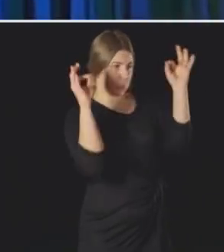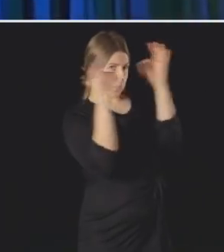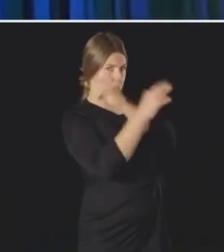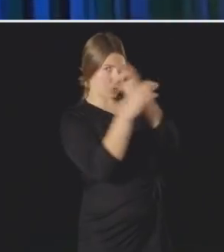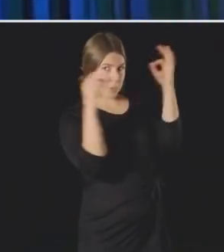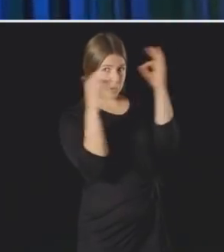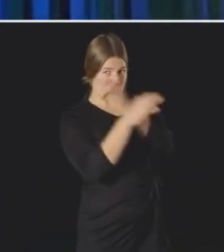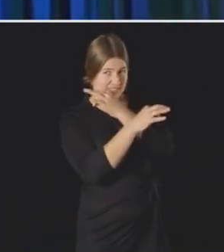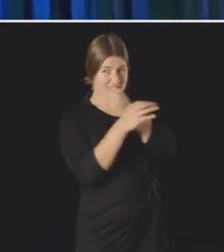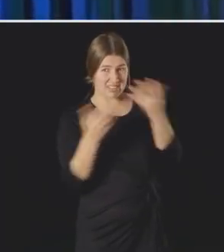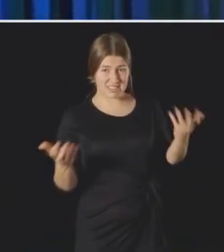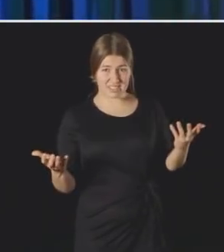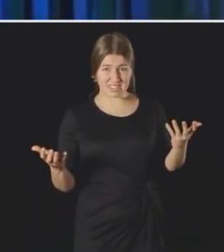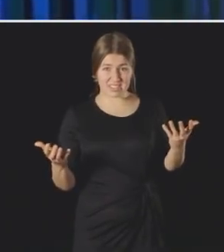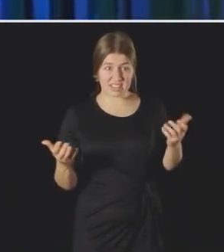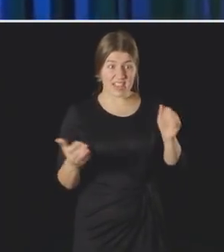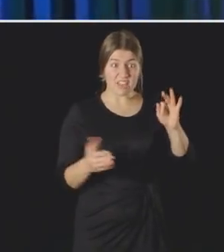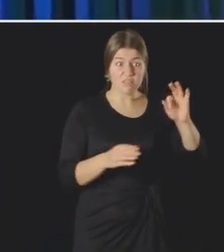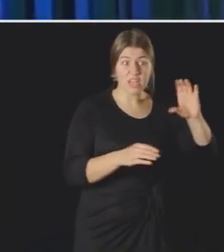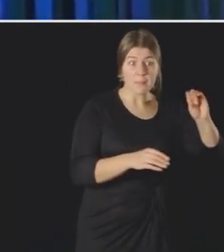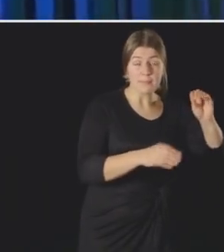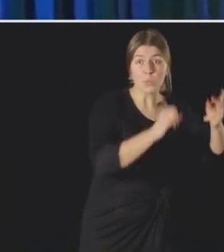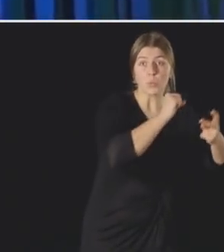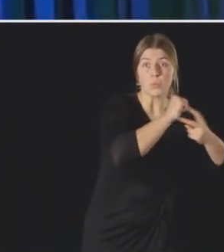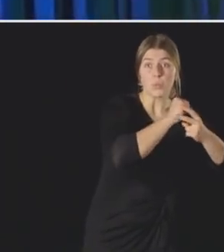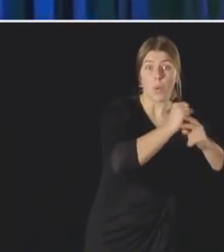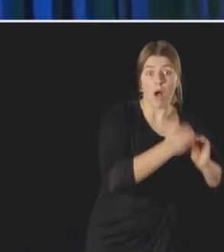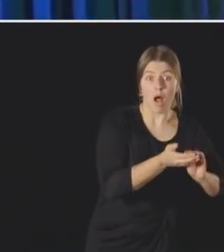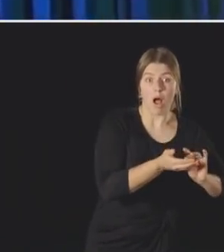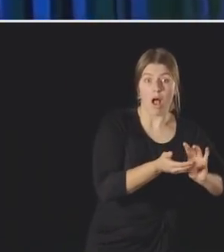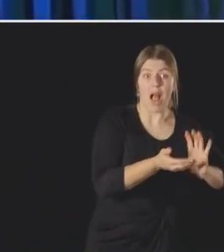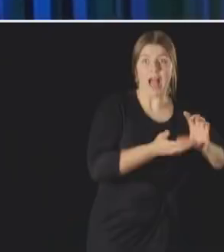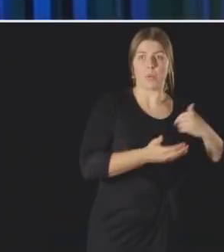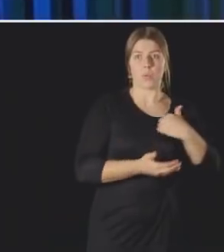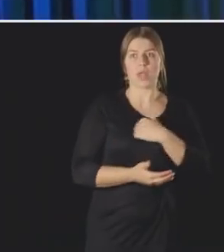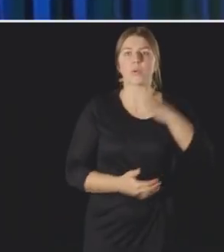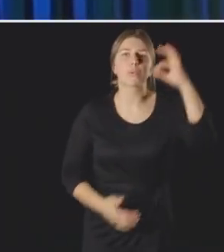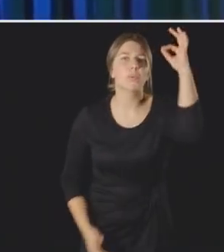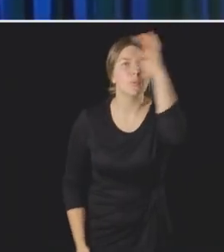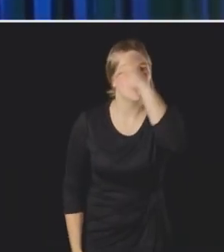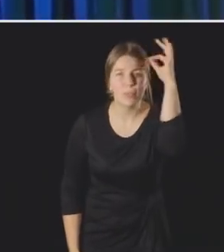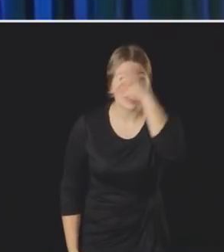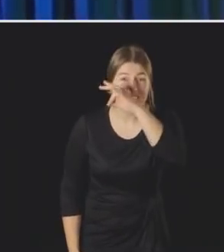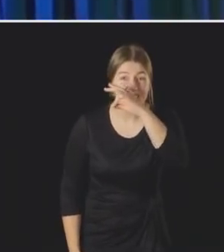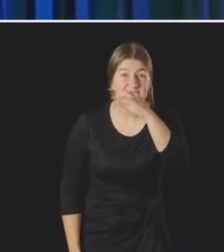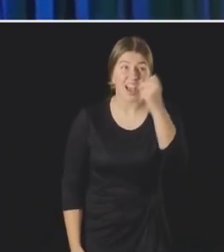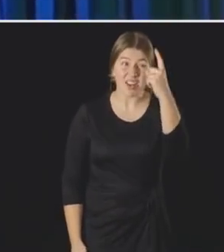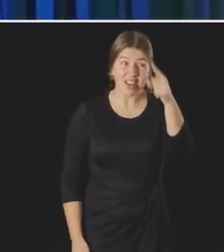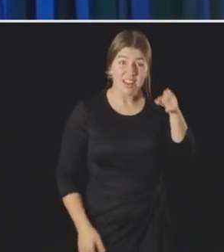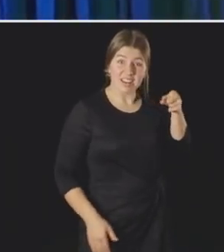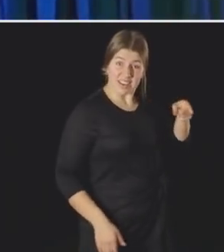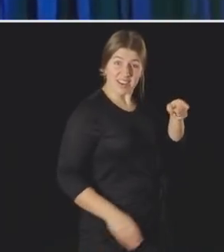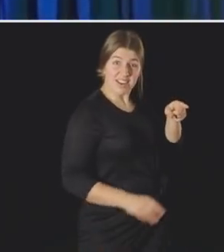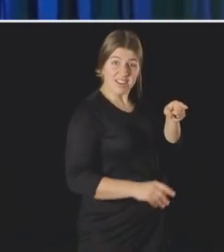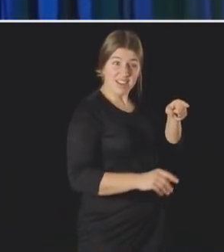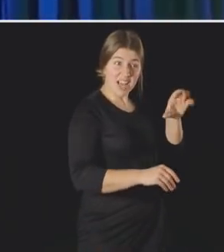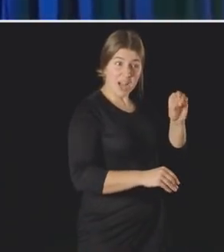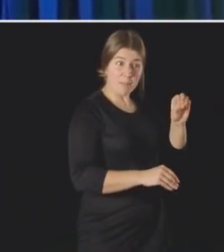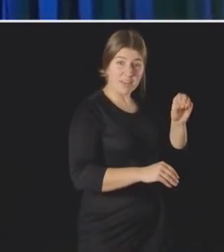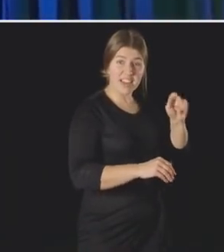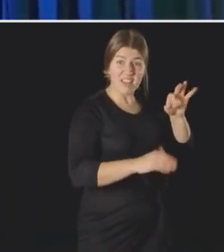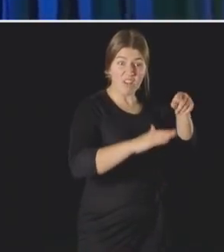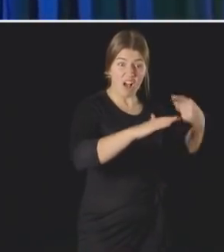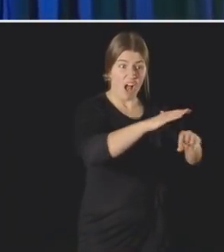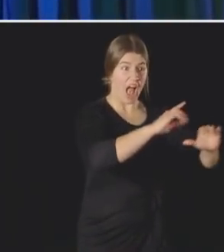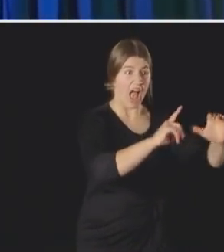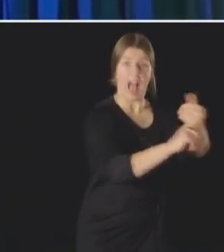our information. Most don't even have to tell us when they or their partner software companies have been hacked. And